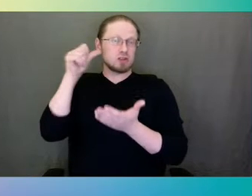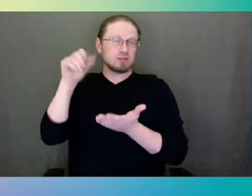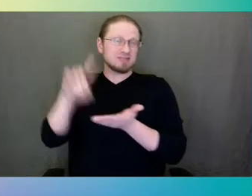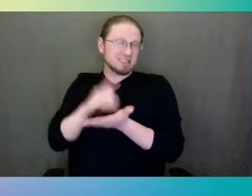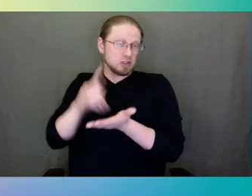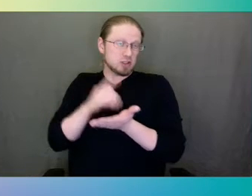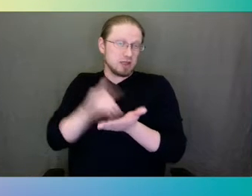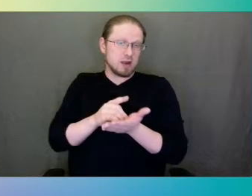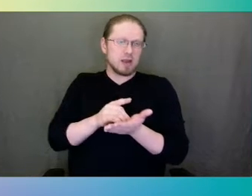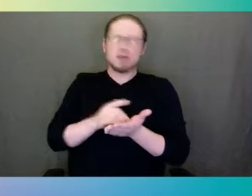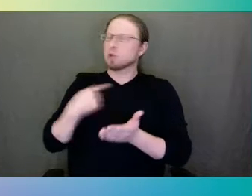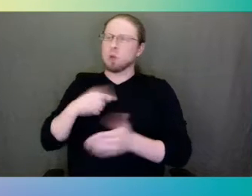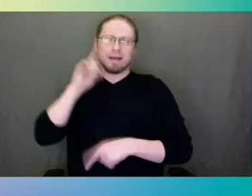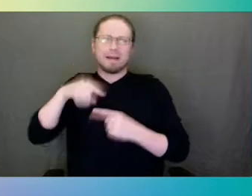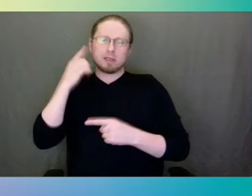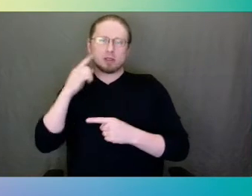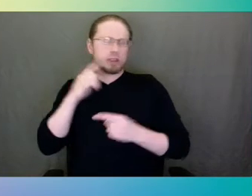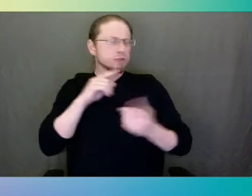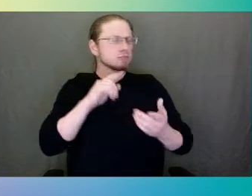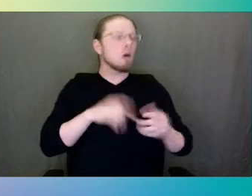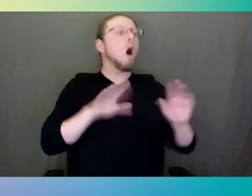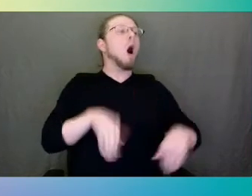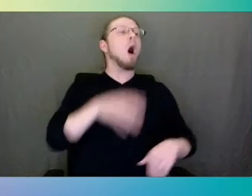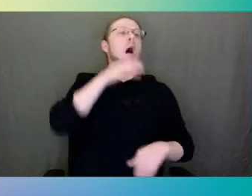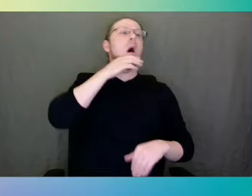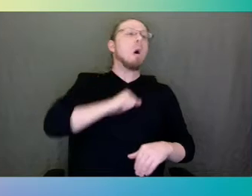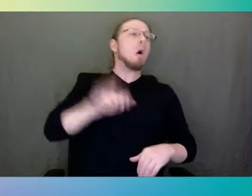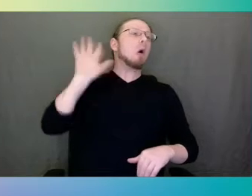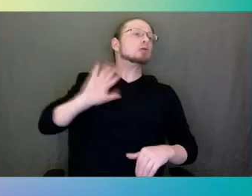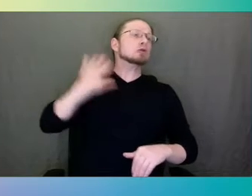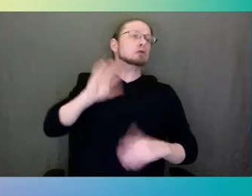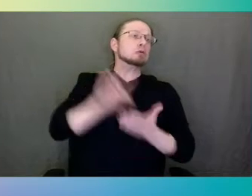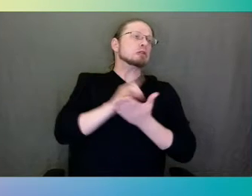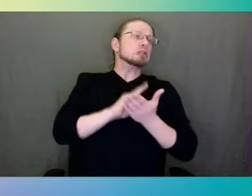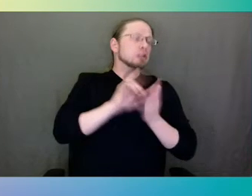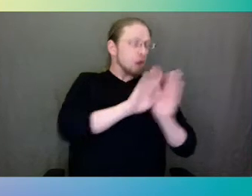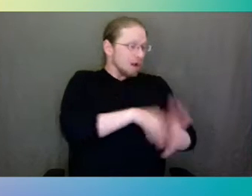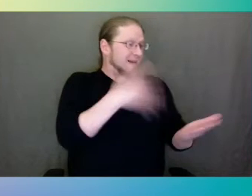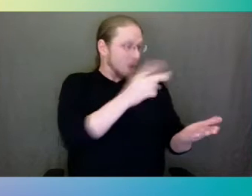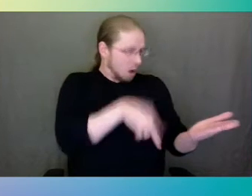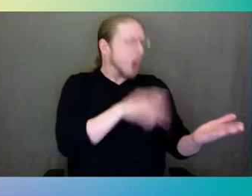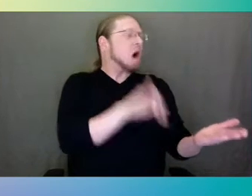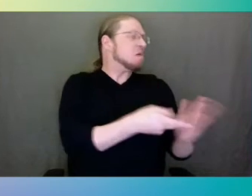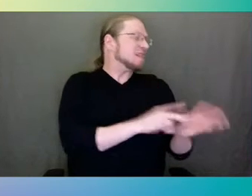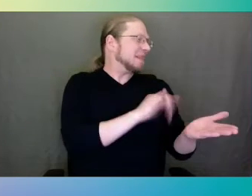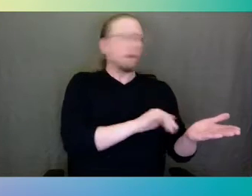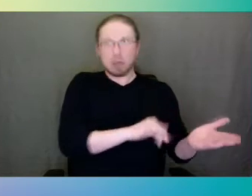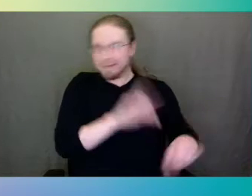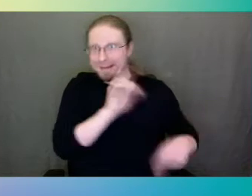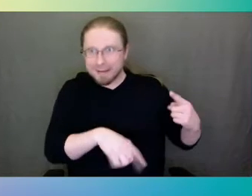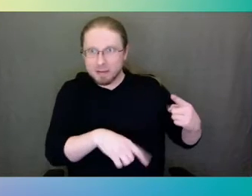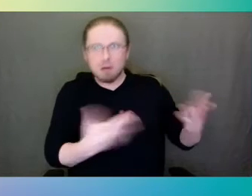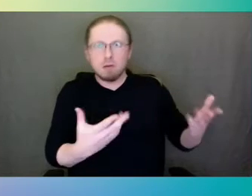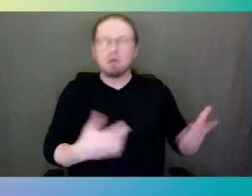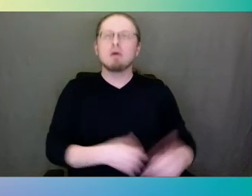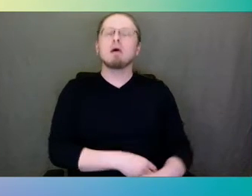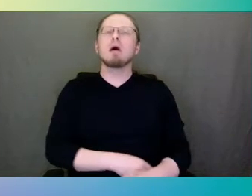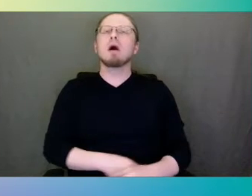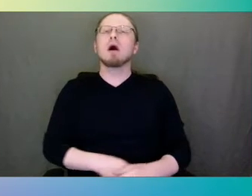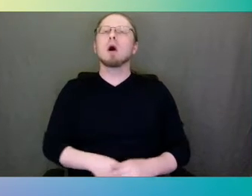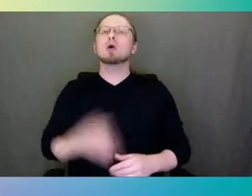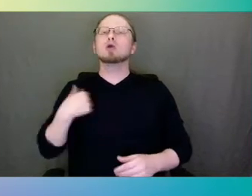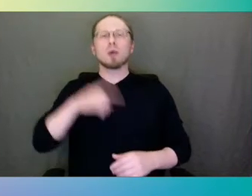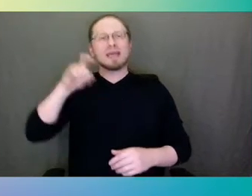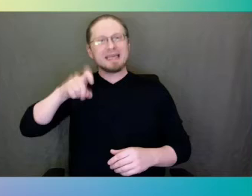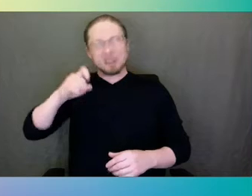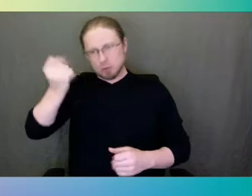and arsenokoitai, and the case would be solved. Therefore, it's imperative that we seek ancient usages of these